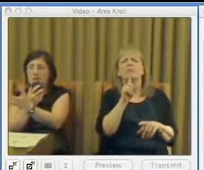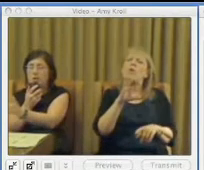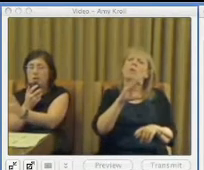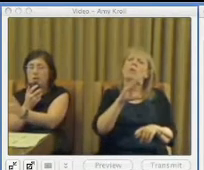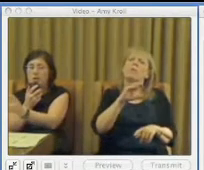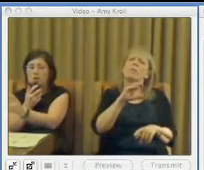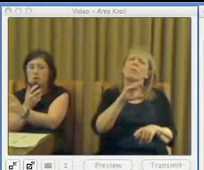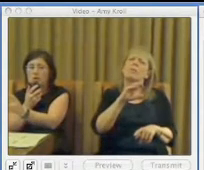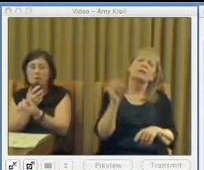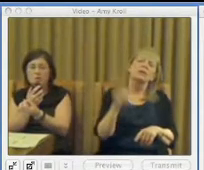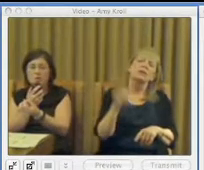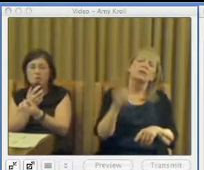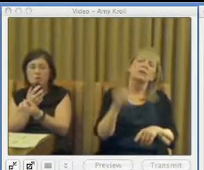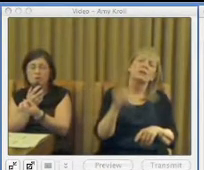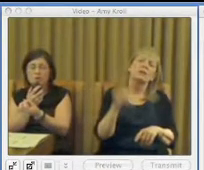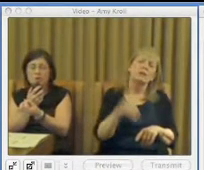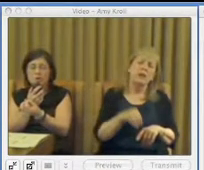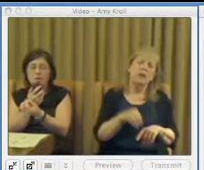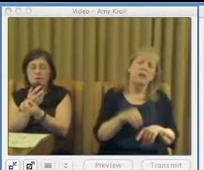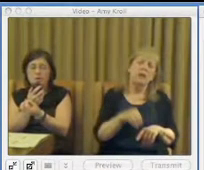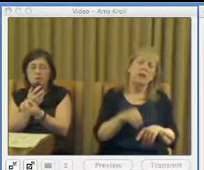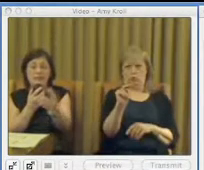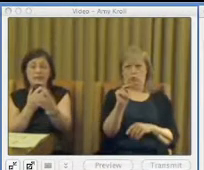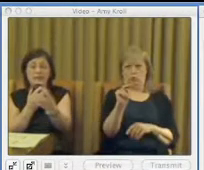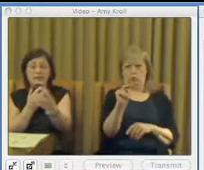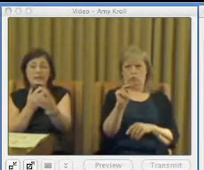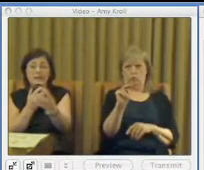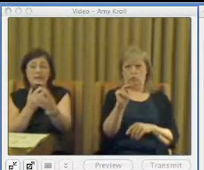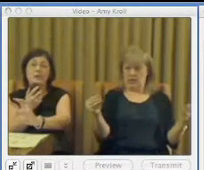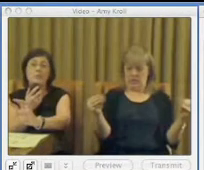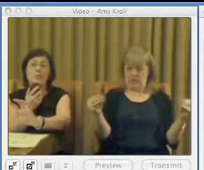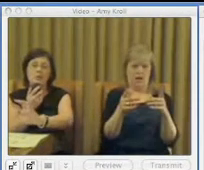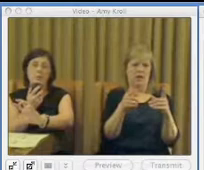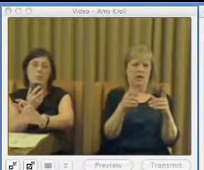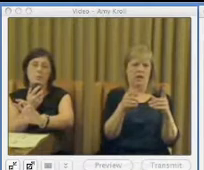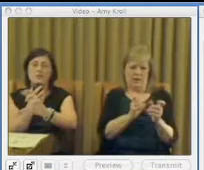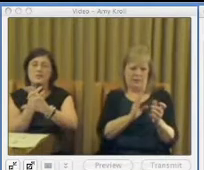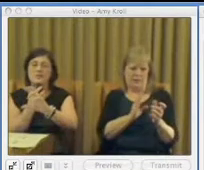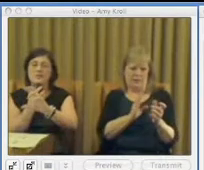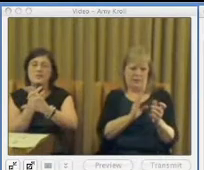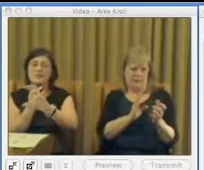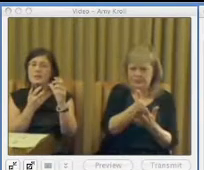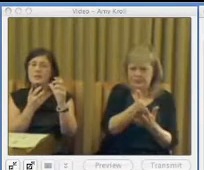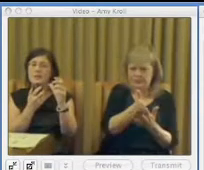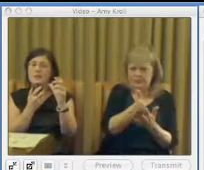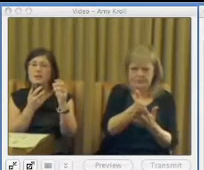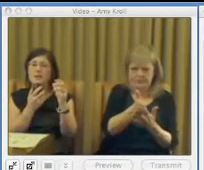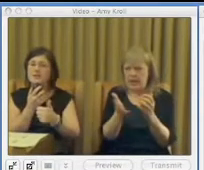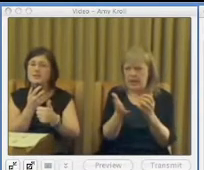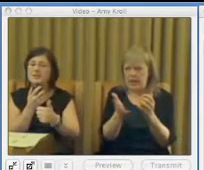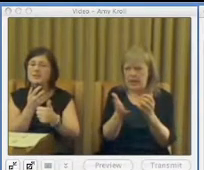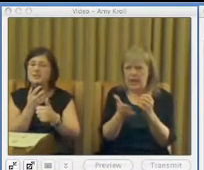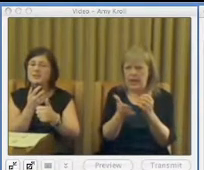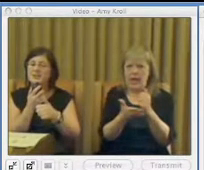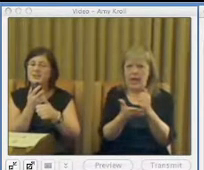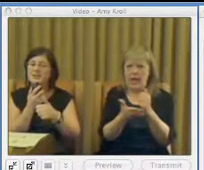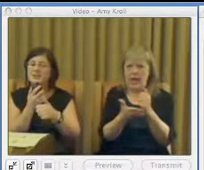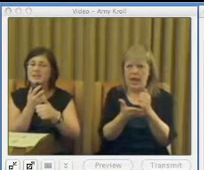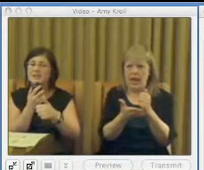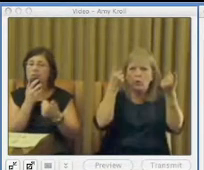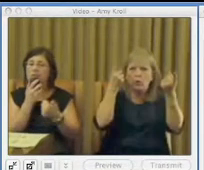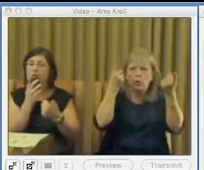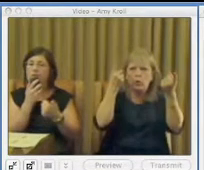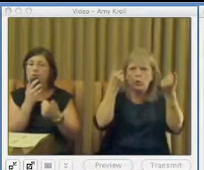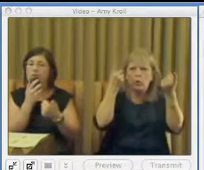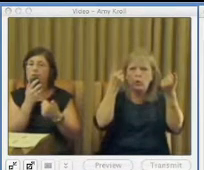they are helping the conflicting parties to come to an agreement, whether it's through divorce